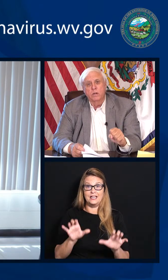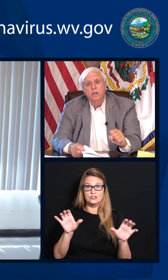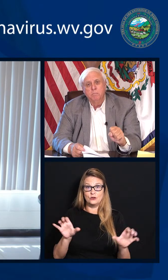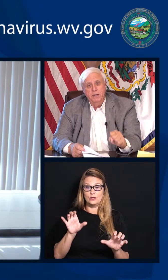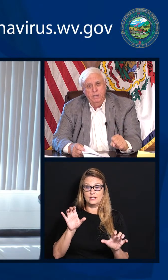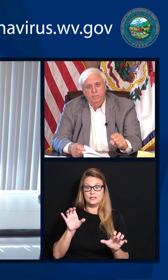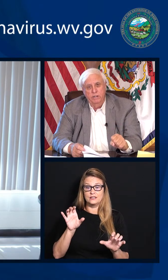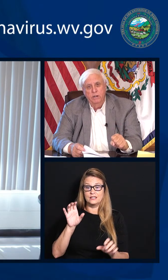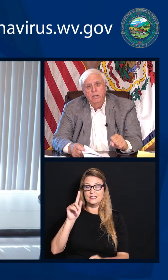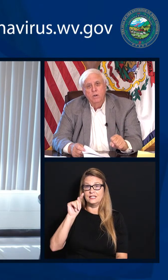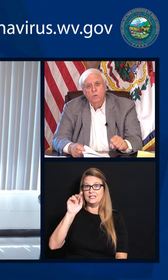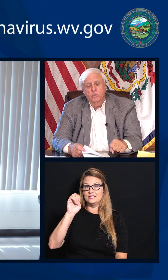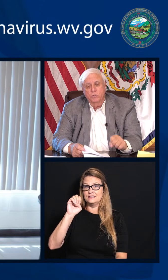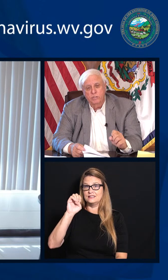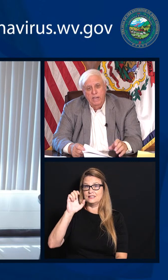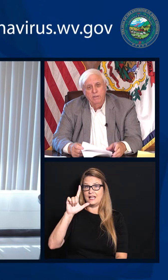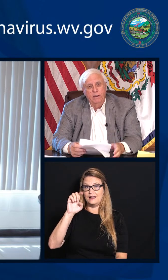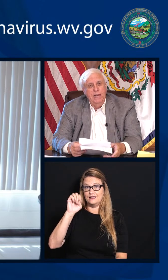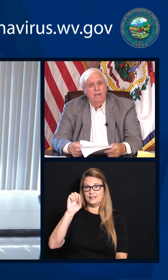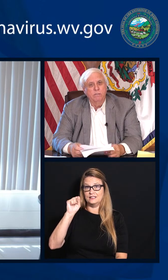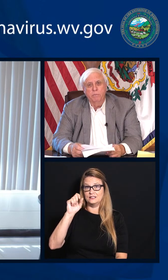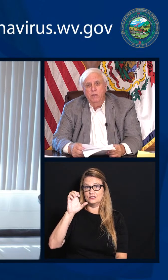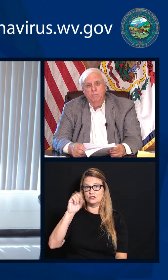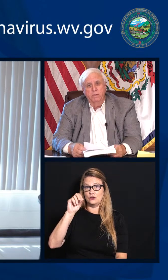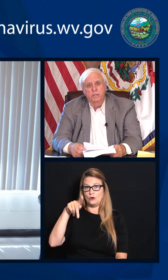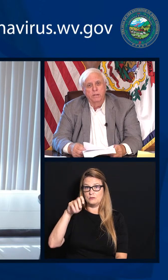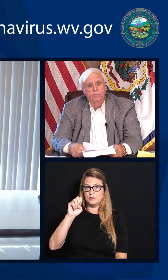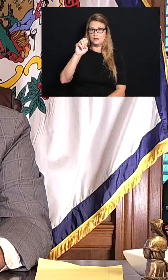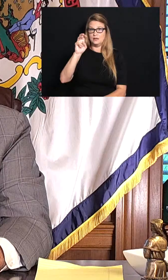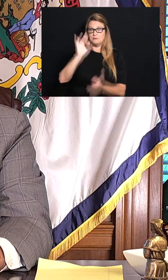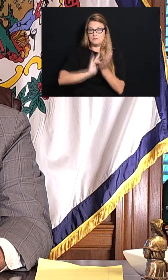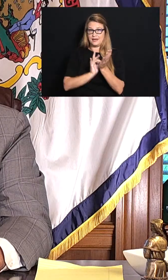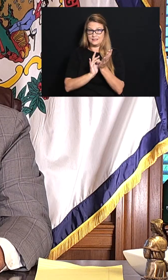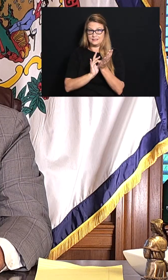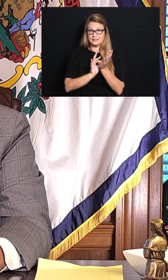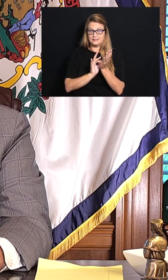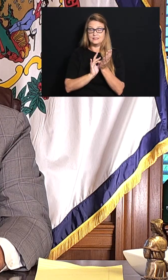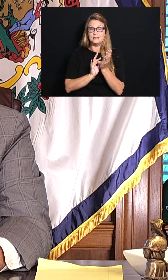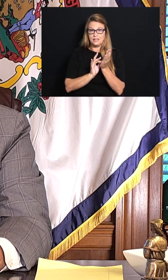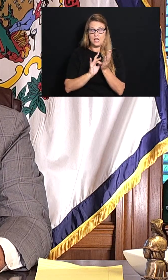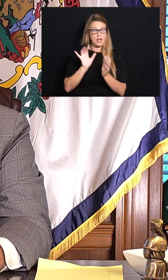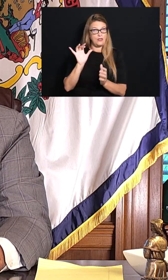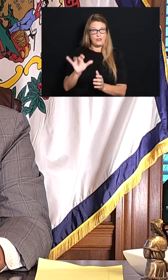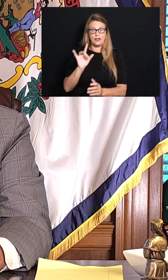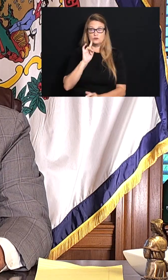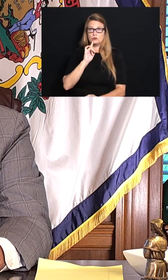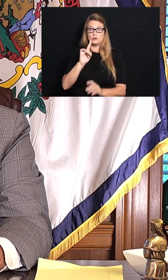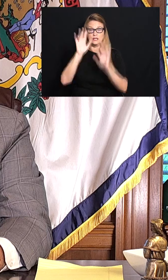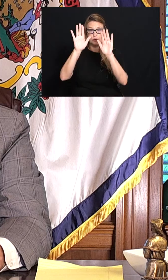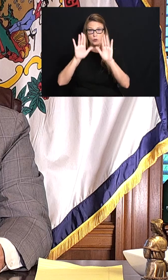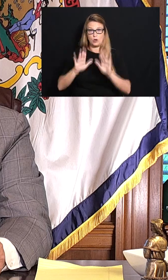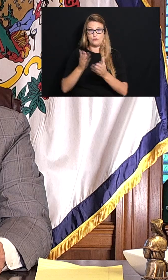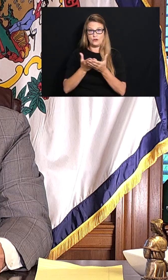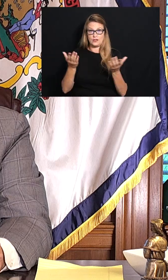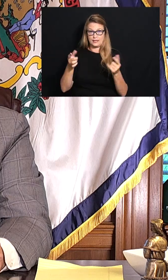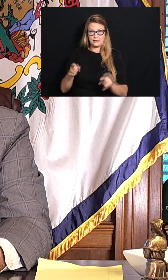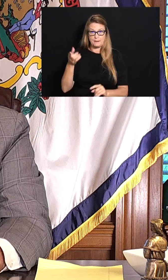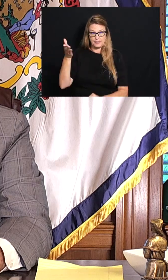telestroke medicine, which will save lives beyond belief. And it's really, really great stuff and everything.